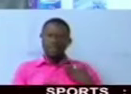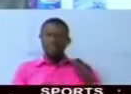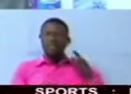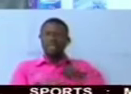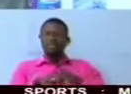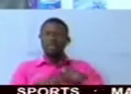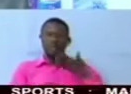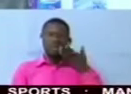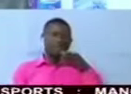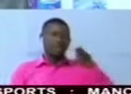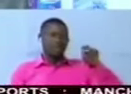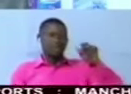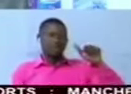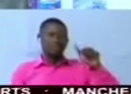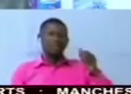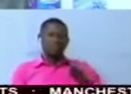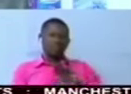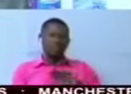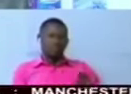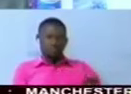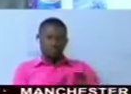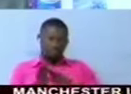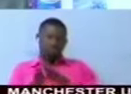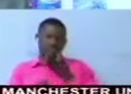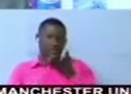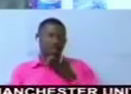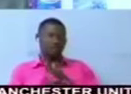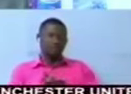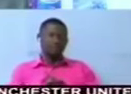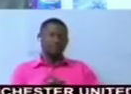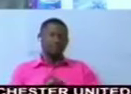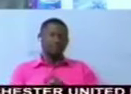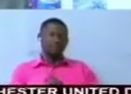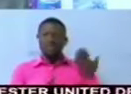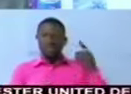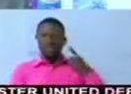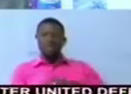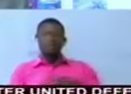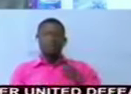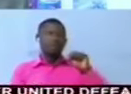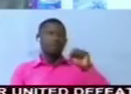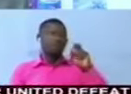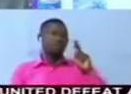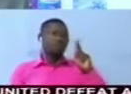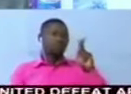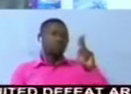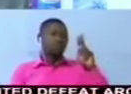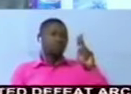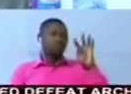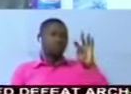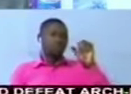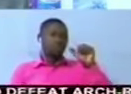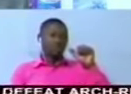moved from there. Sukuta Sambu mo don sen OC bi dan lifin naga